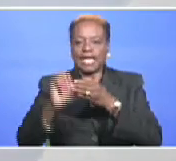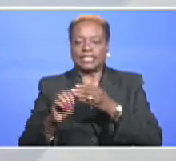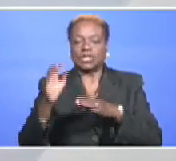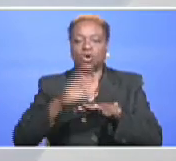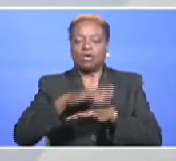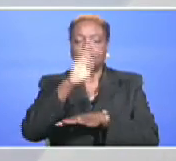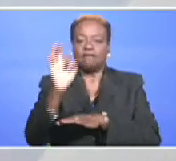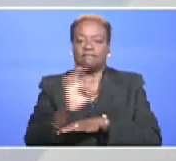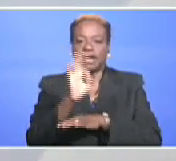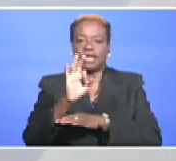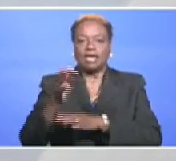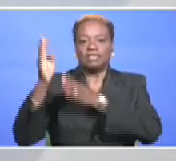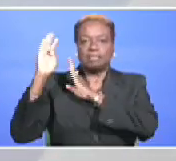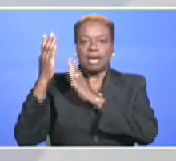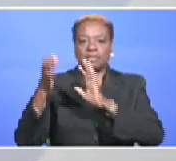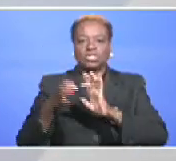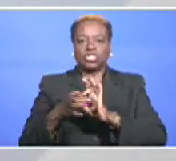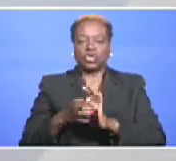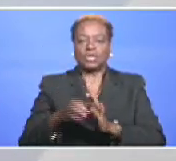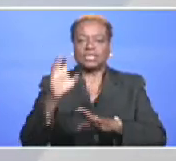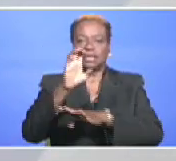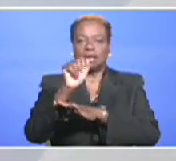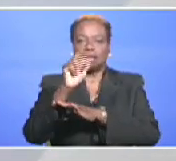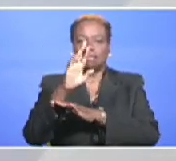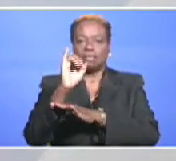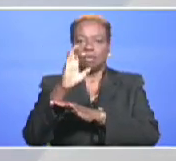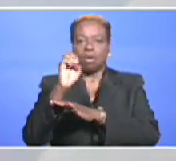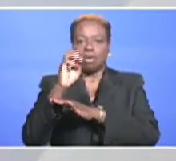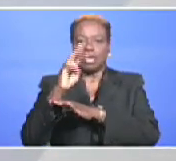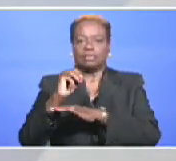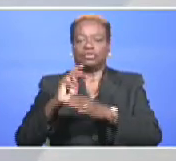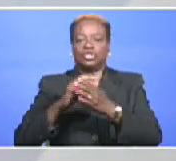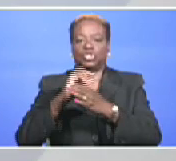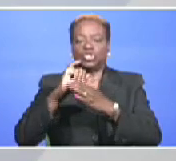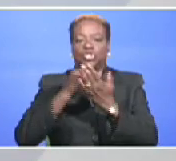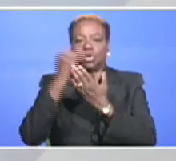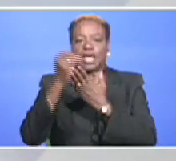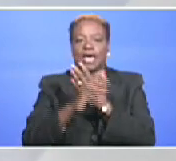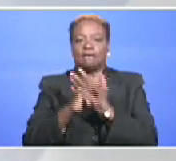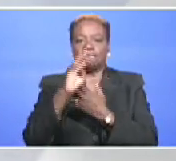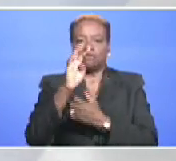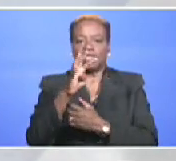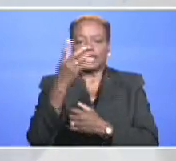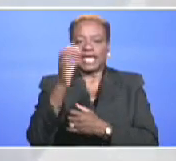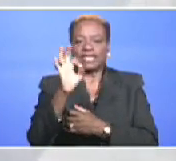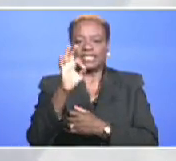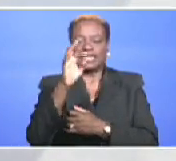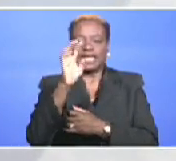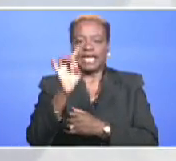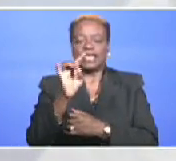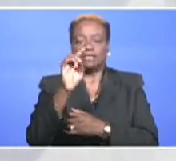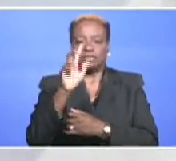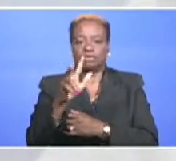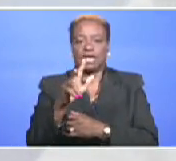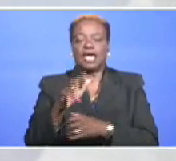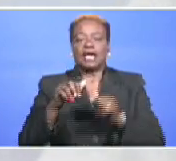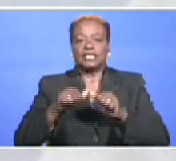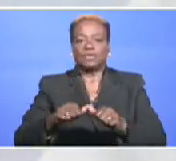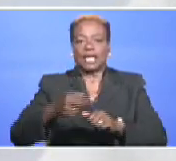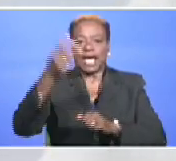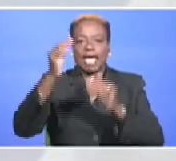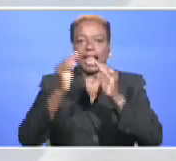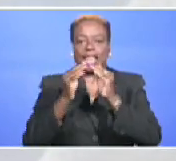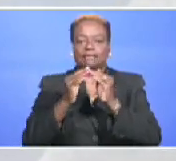The Bahamas joined CARICOM on July 4, 1983, and has played a key role in leading regional high-level discussions.